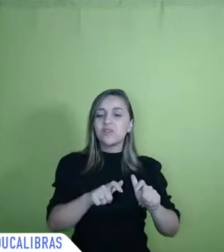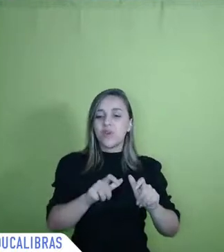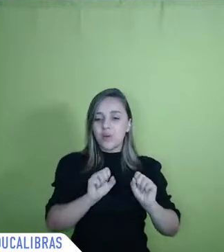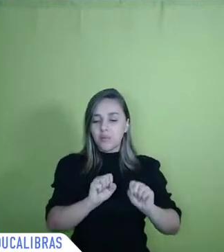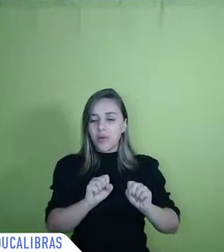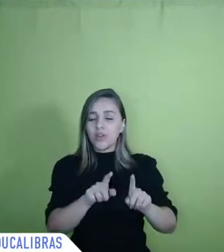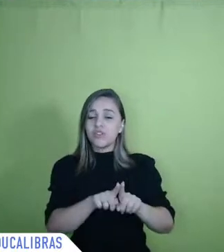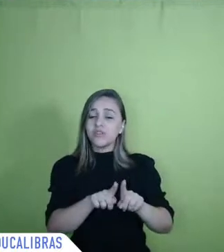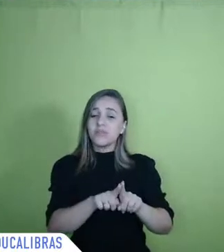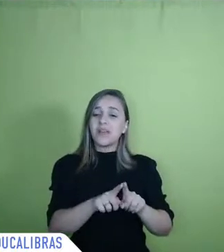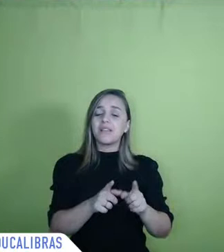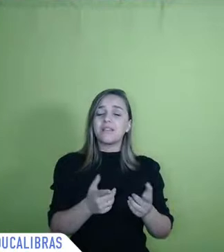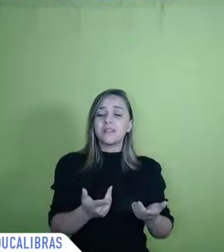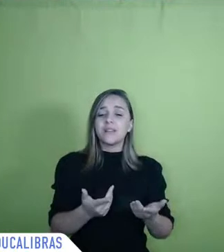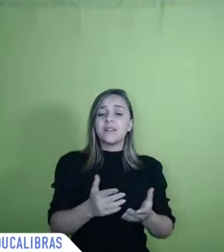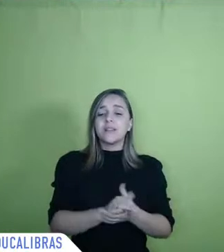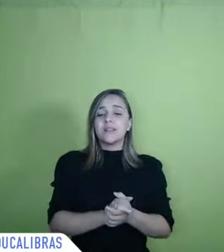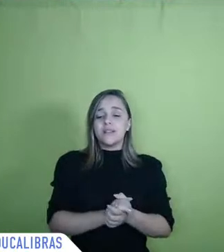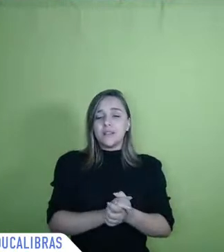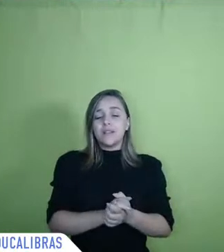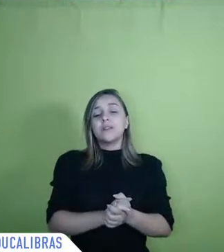Some of the